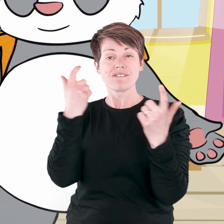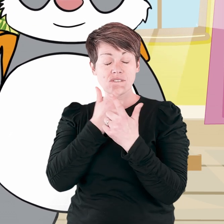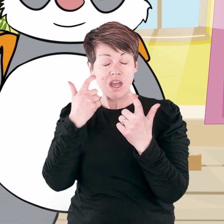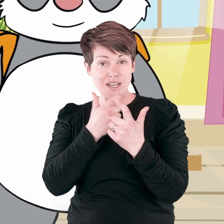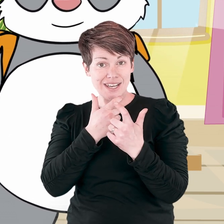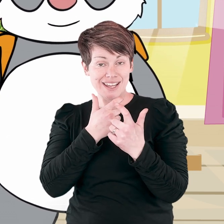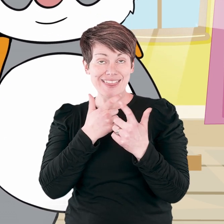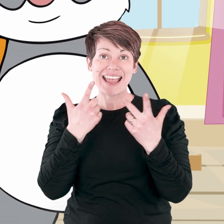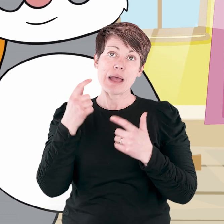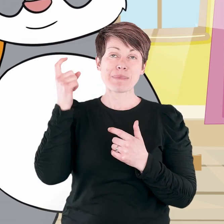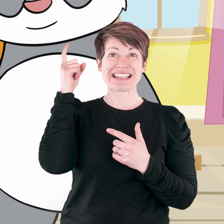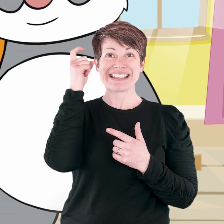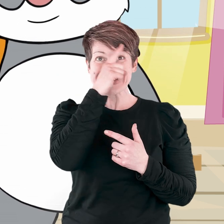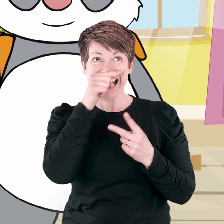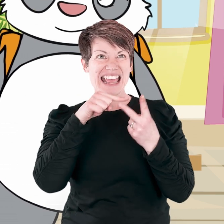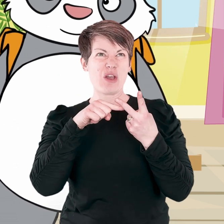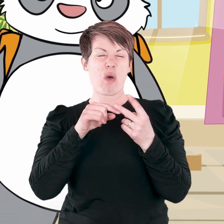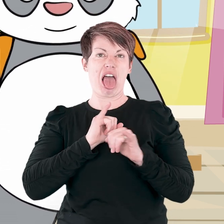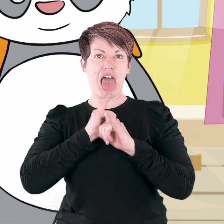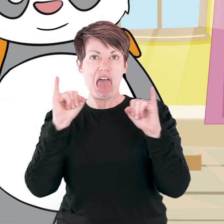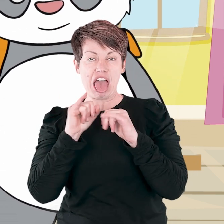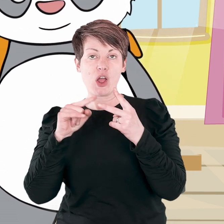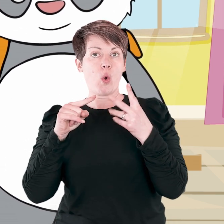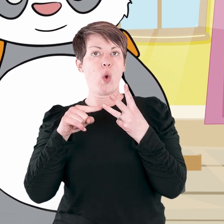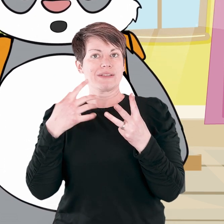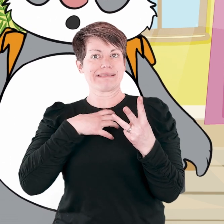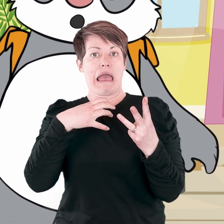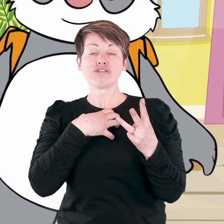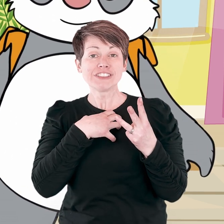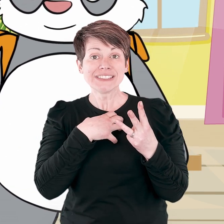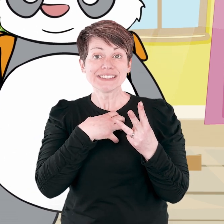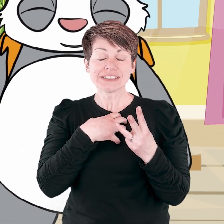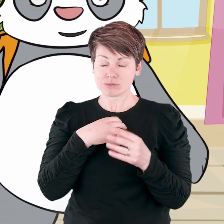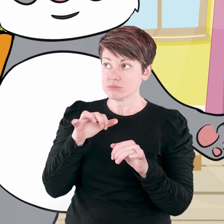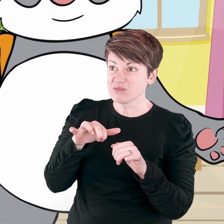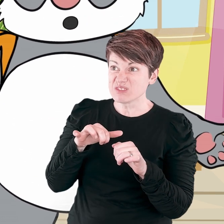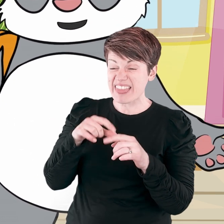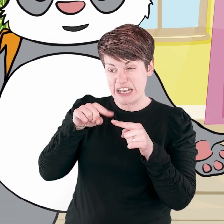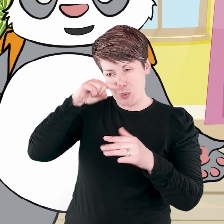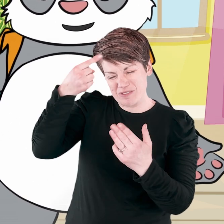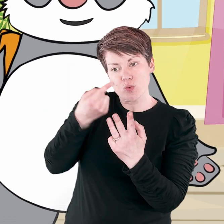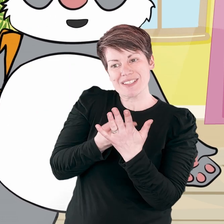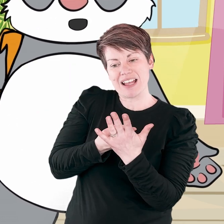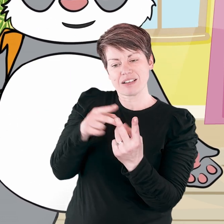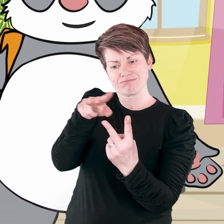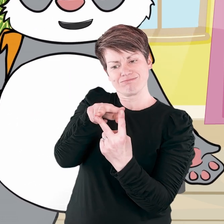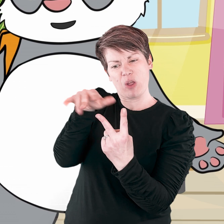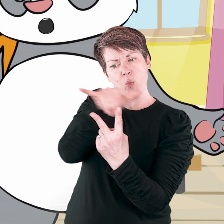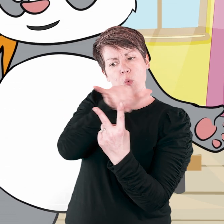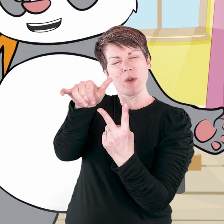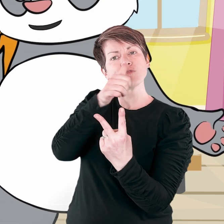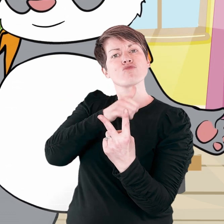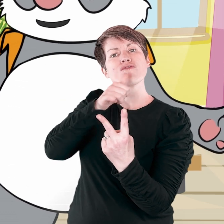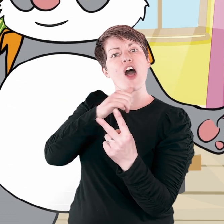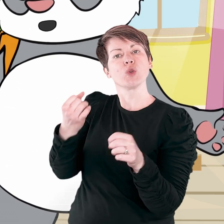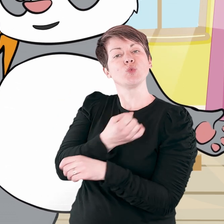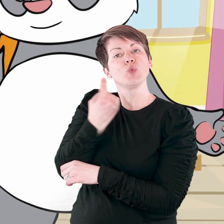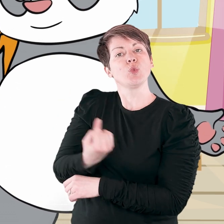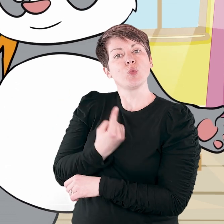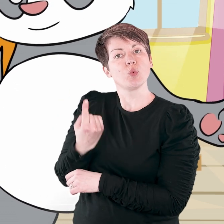Yes, and they can be silly or yucky or scary. And then you have to decide which thing you would